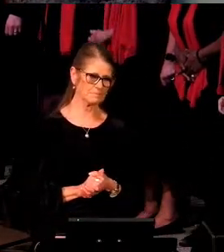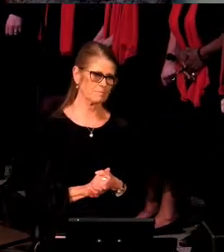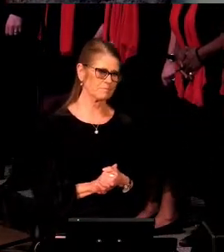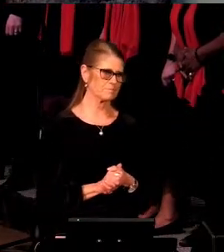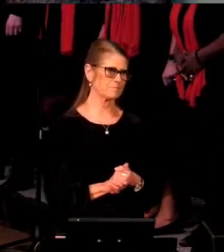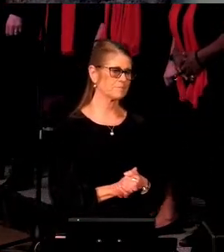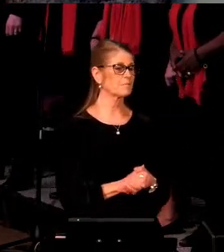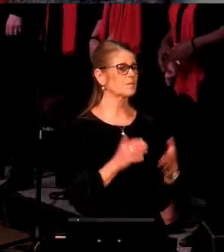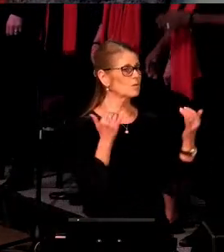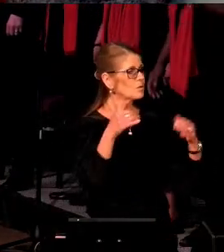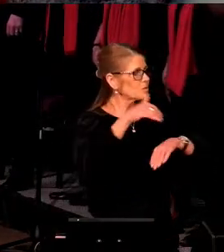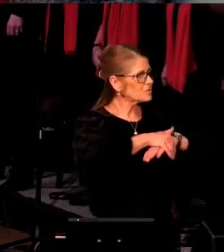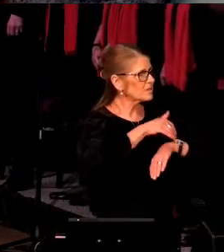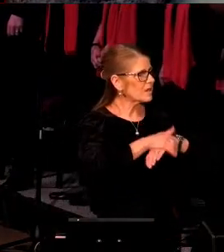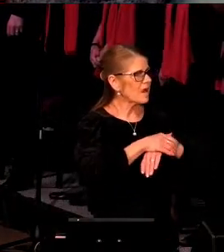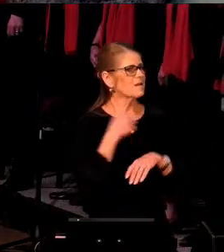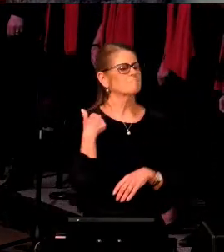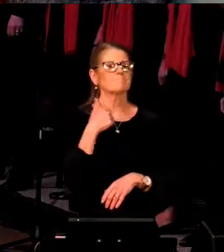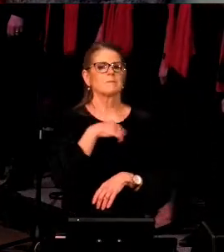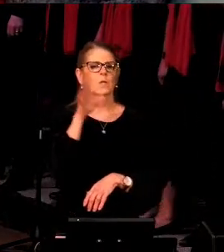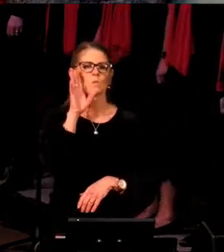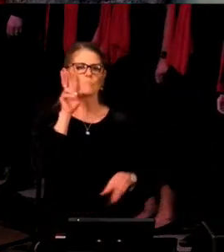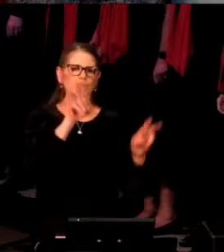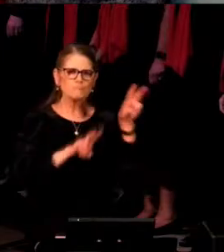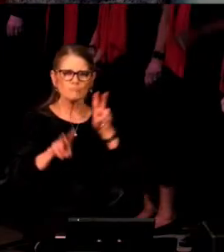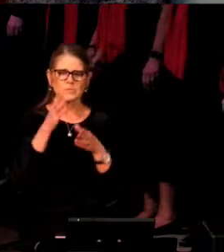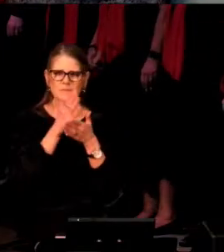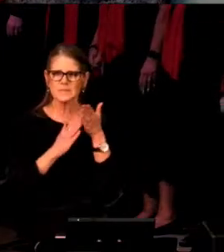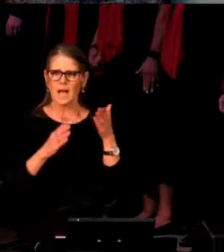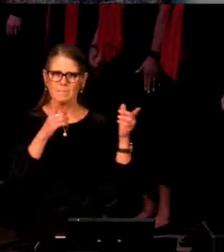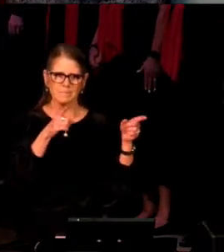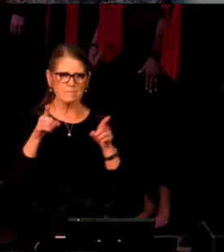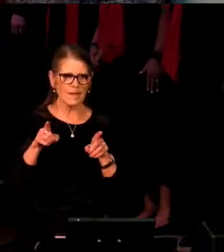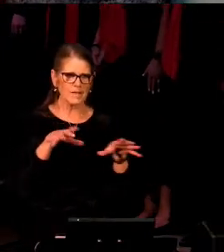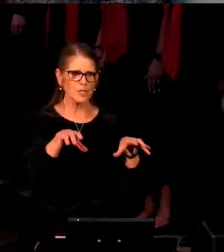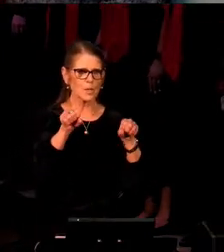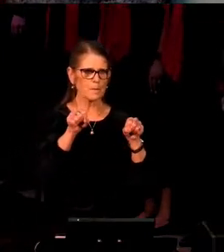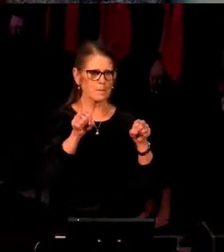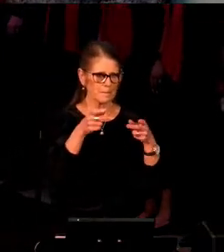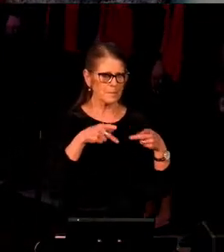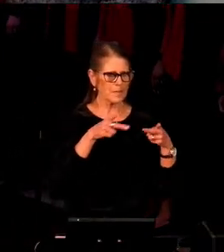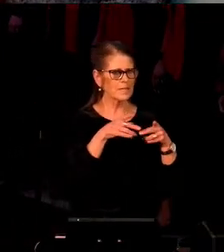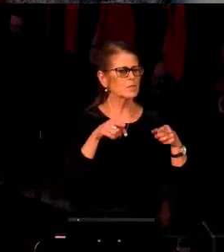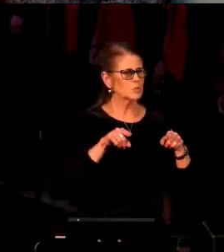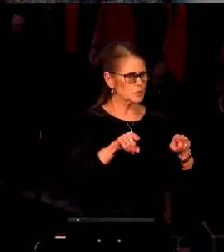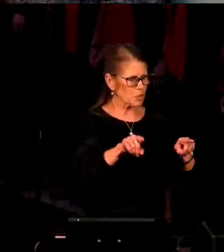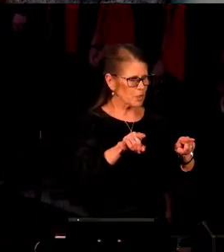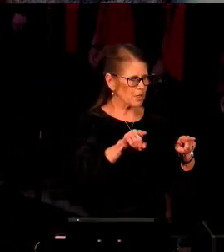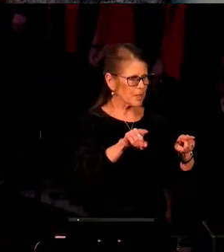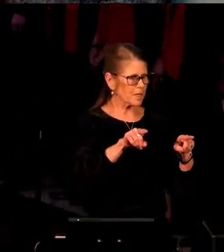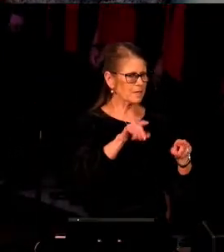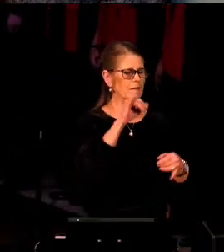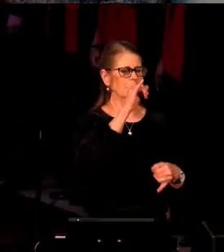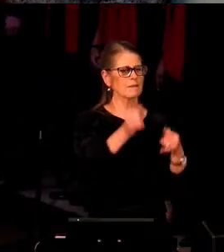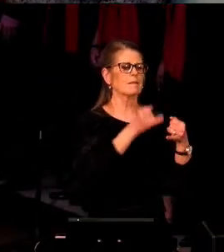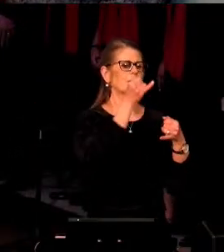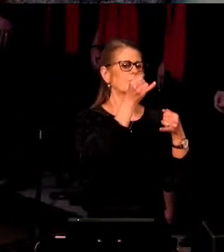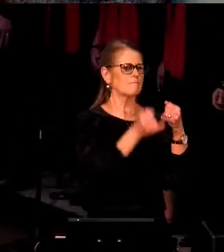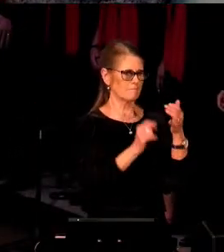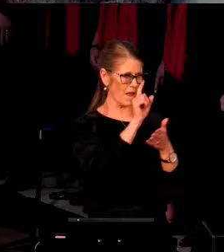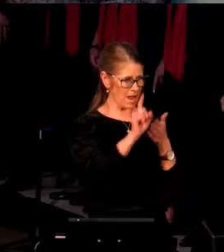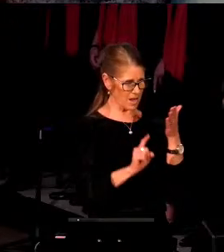Tonight, we are going to look at some of the events that took place during the final